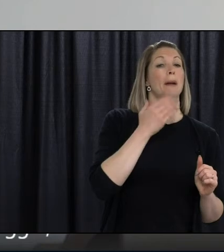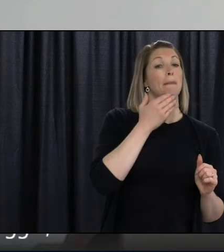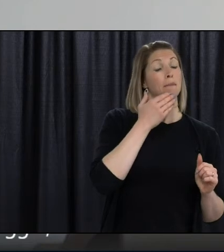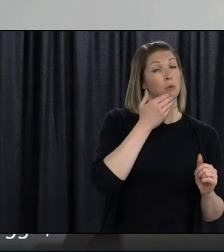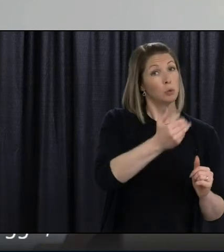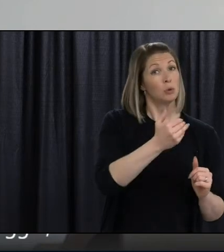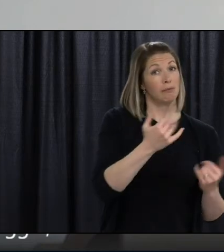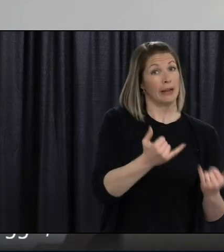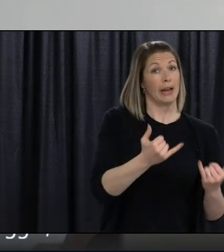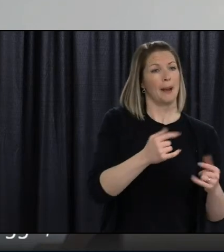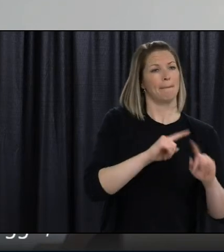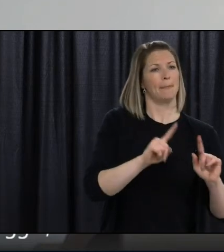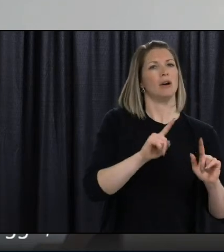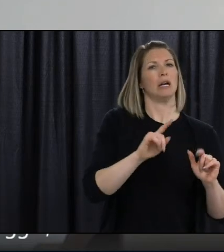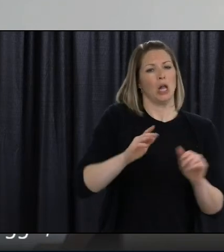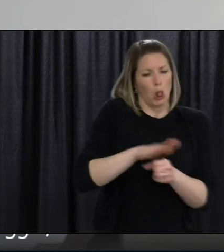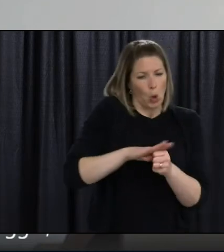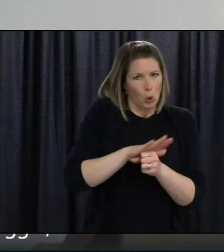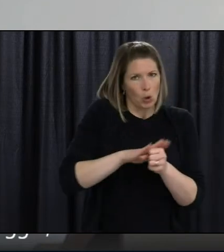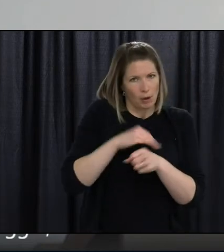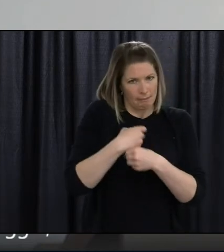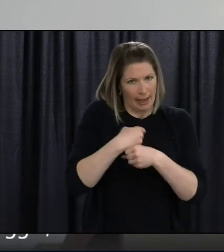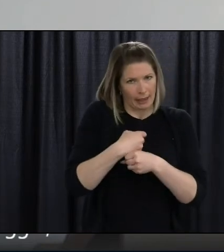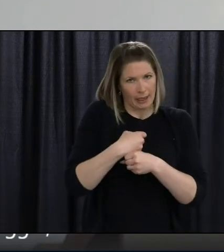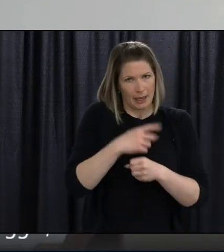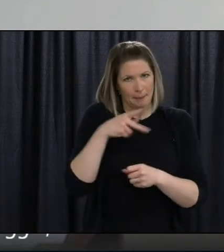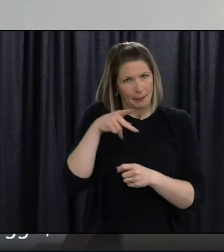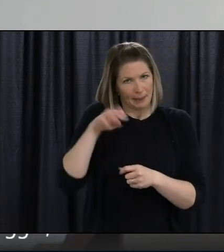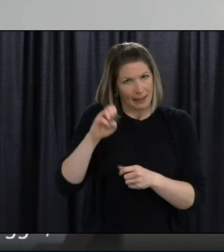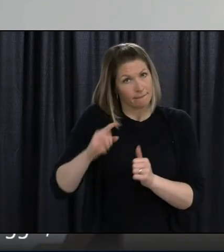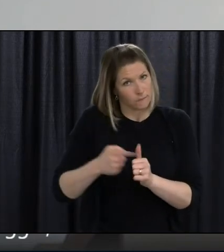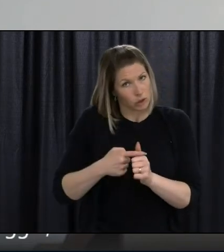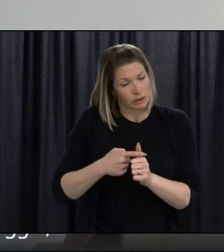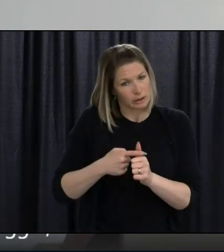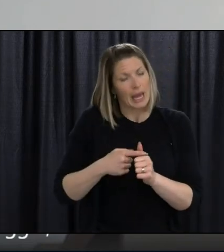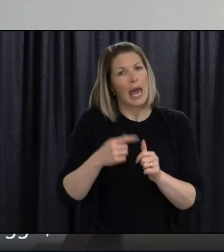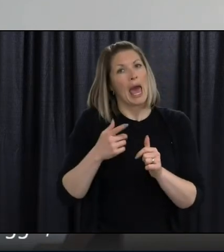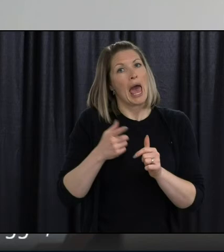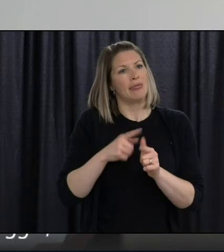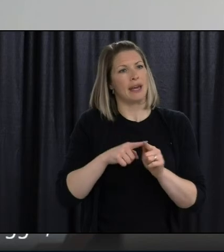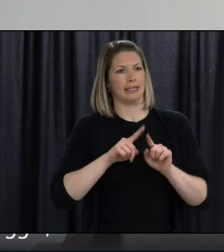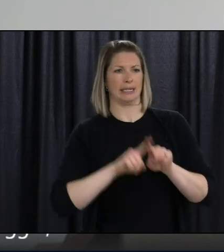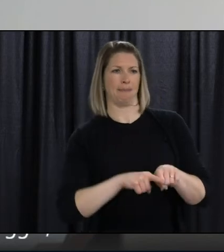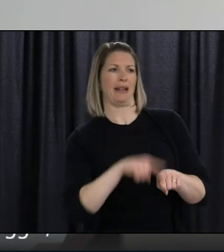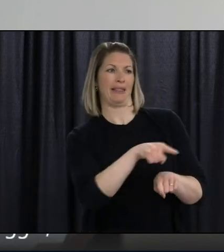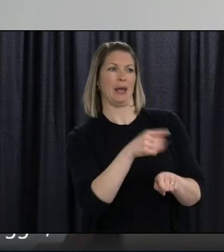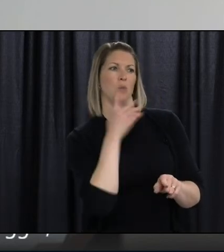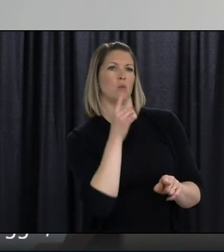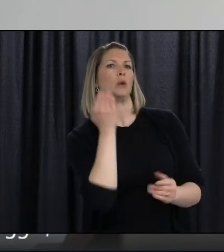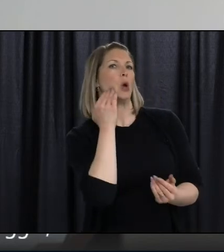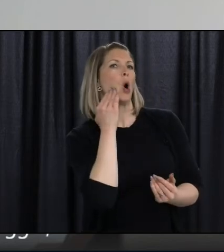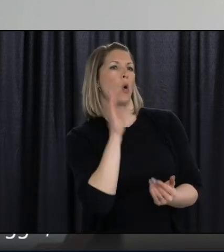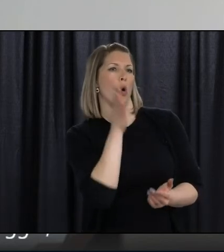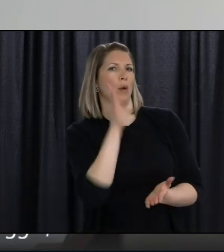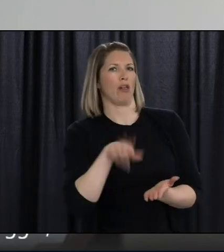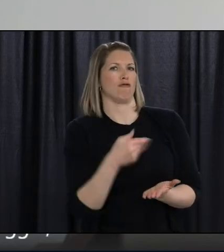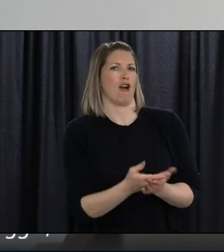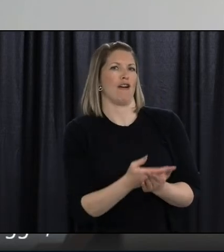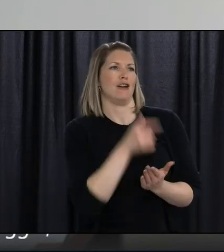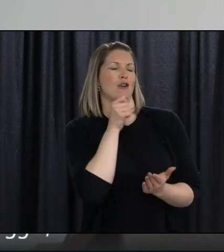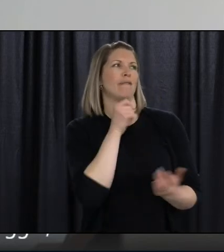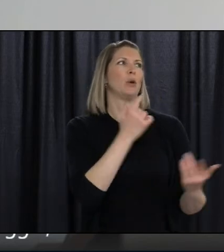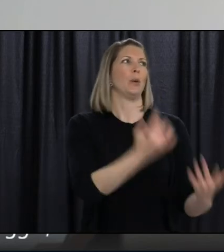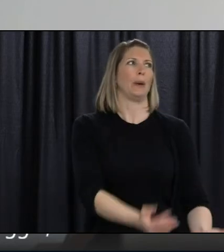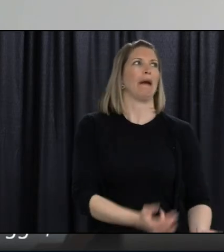can start producing volume, we are on an almost weekly calculation as